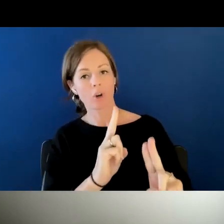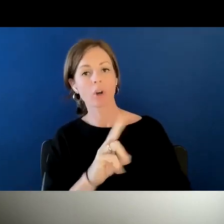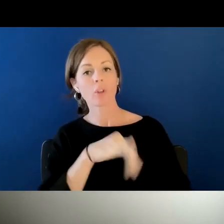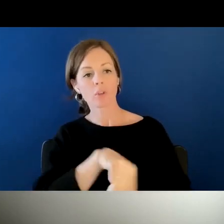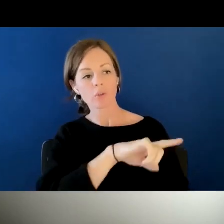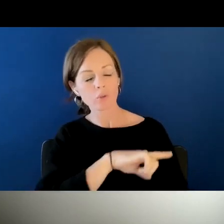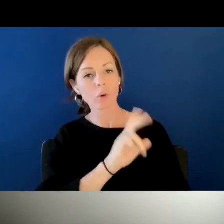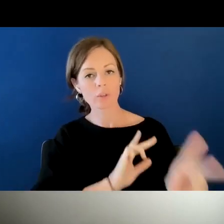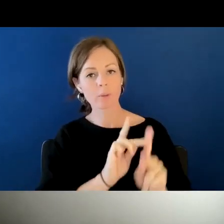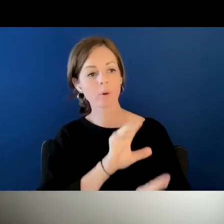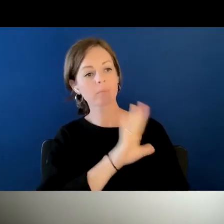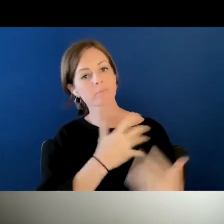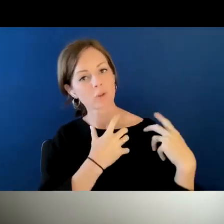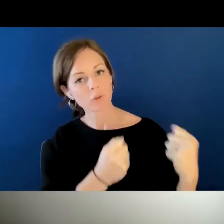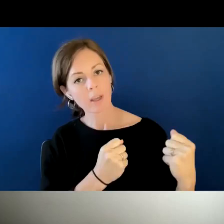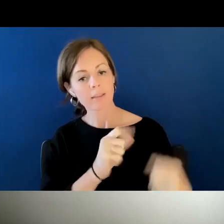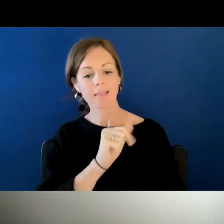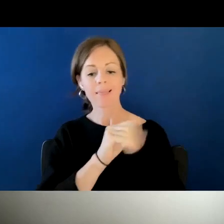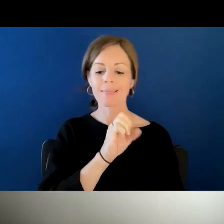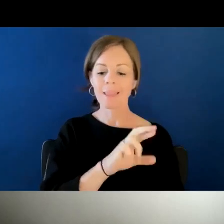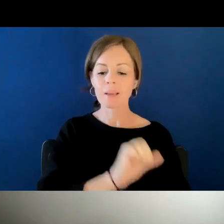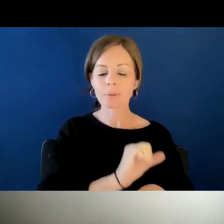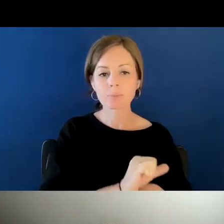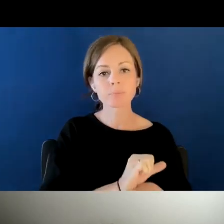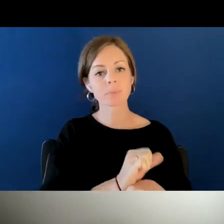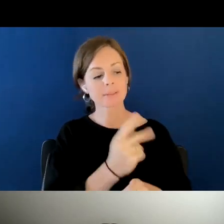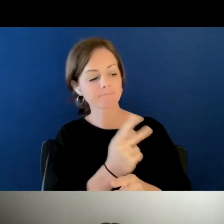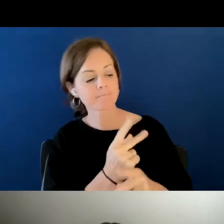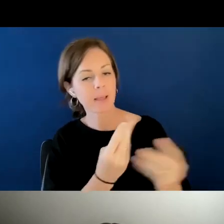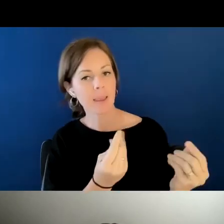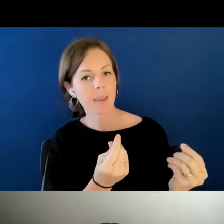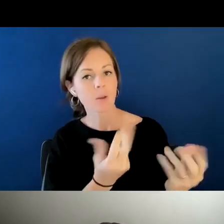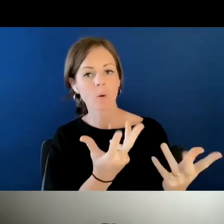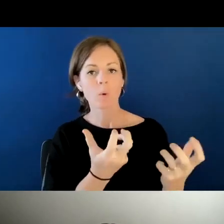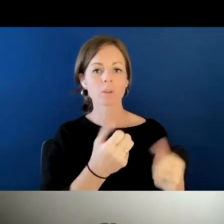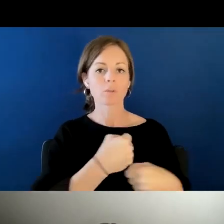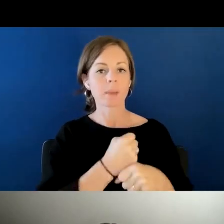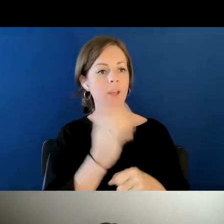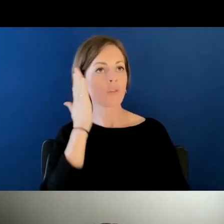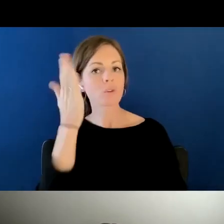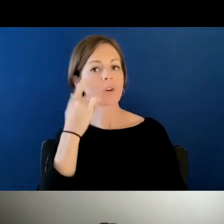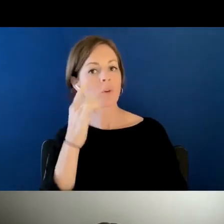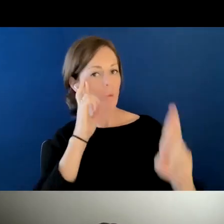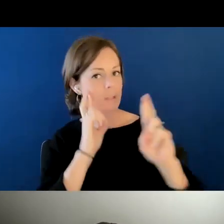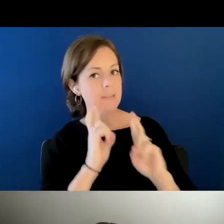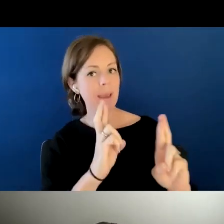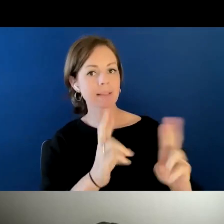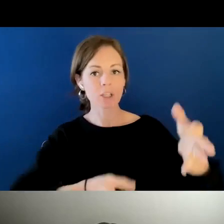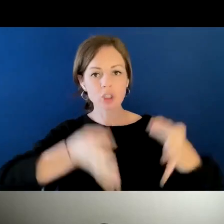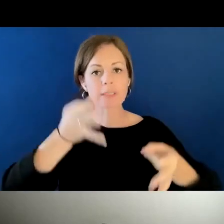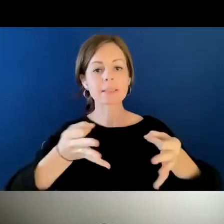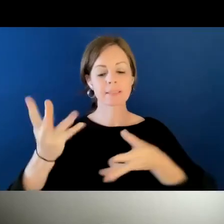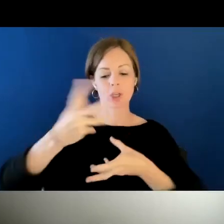peoples' resilience, labor, and stewardship of the land, and commit to creating a future founded on respect, justice, and inclusion for all